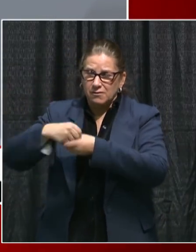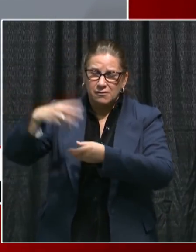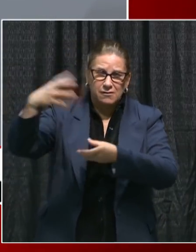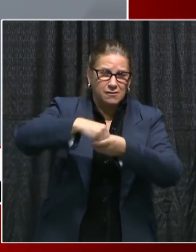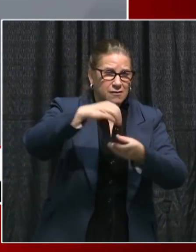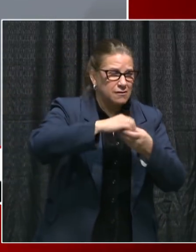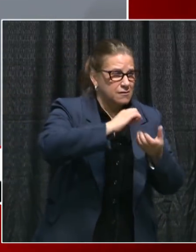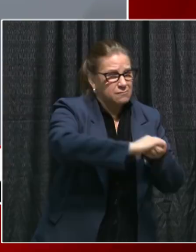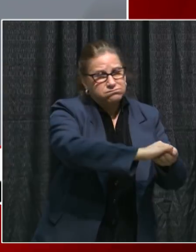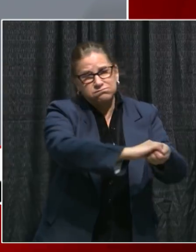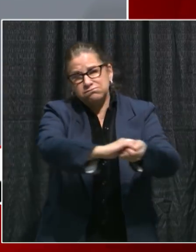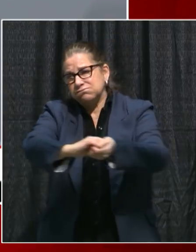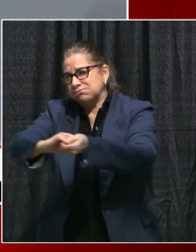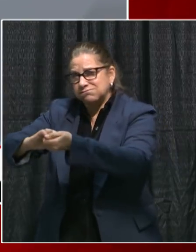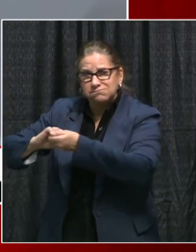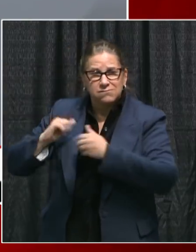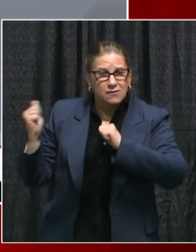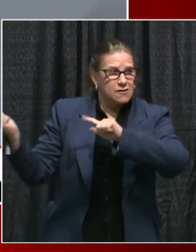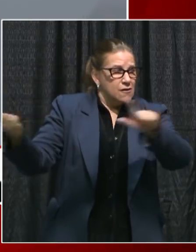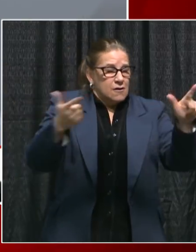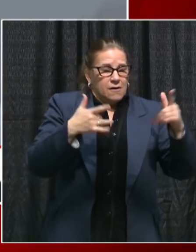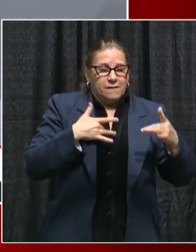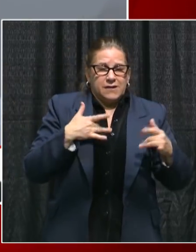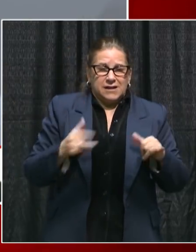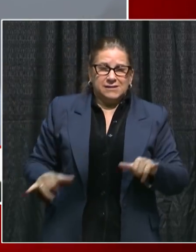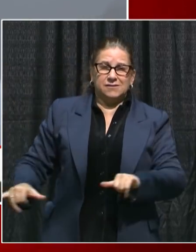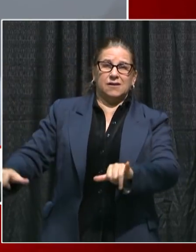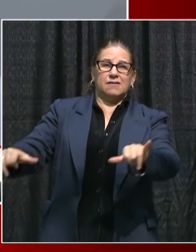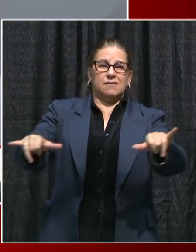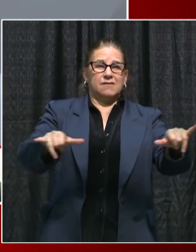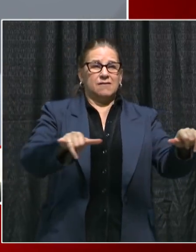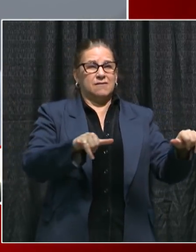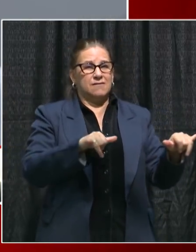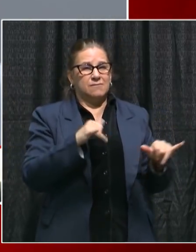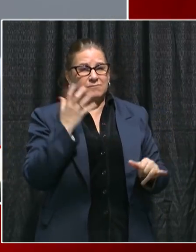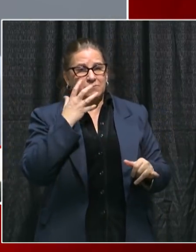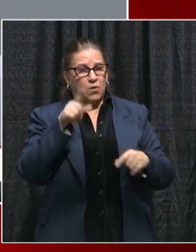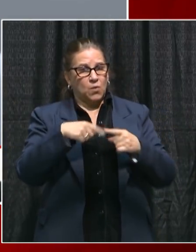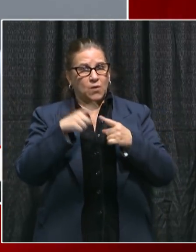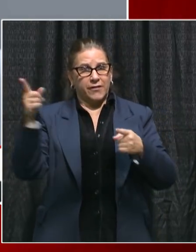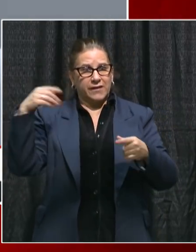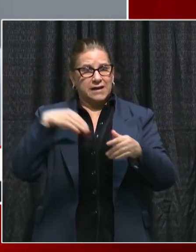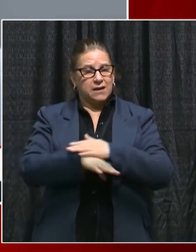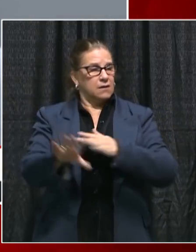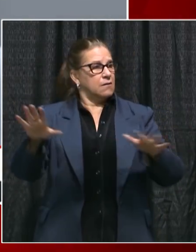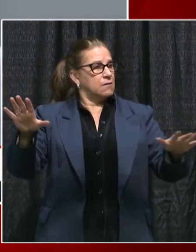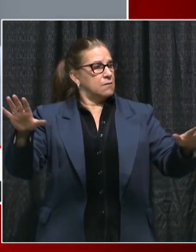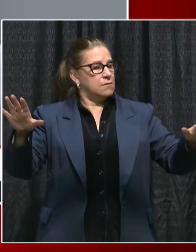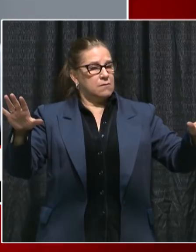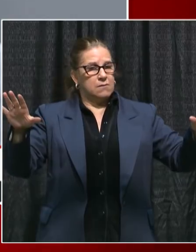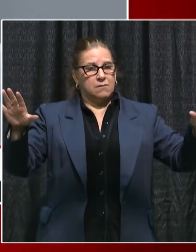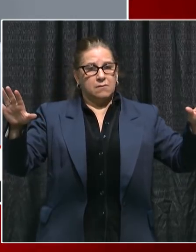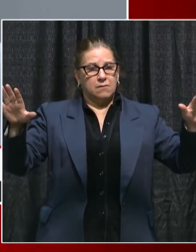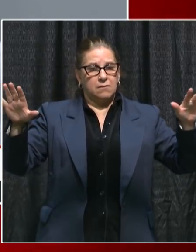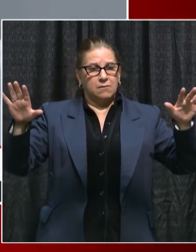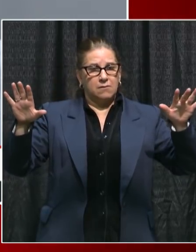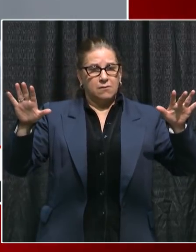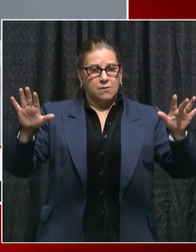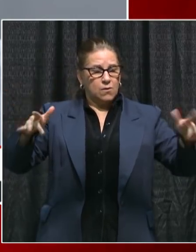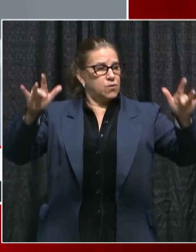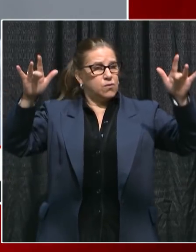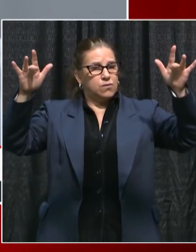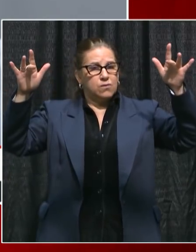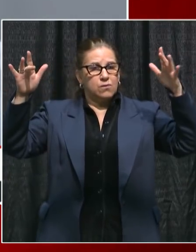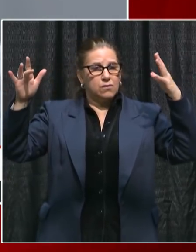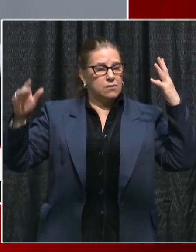way that I'm sure you all feel when we first came in here and saw an expansive, glistening, white new hospital where just a few weeks ago there